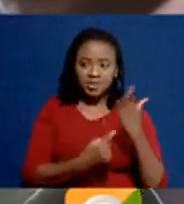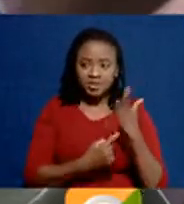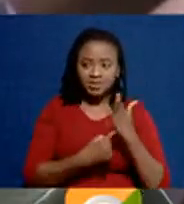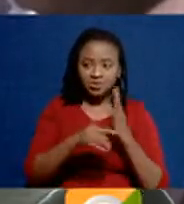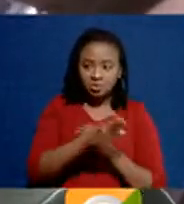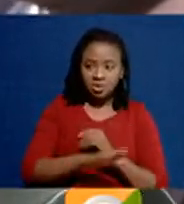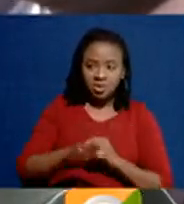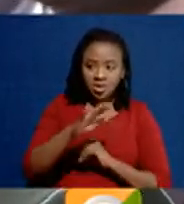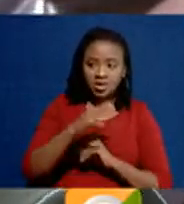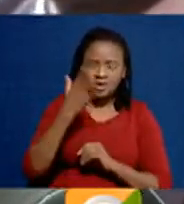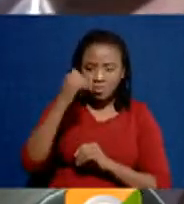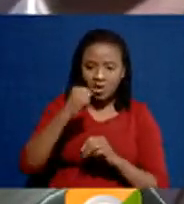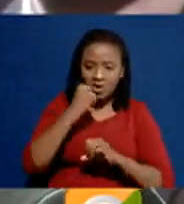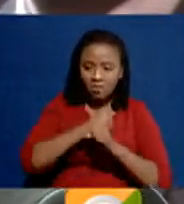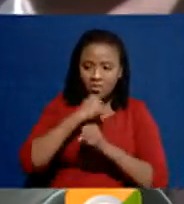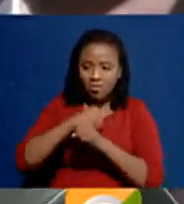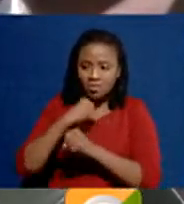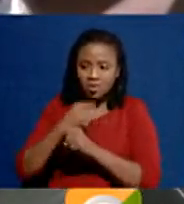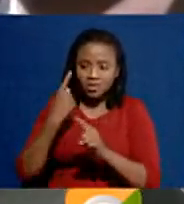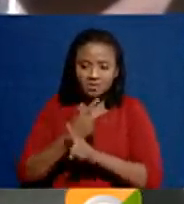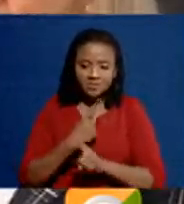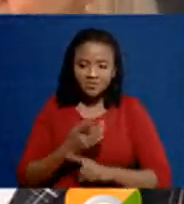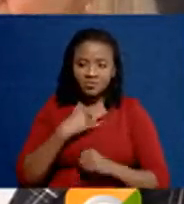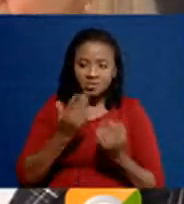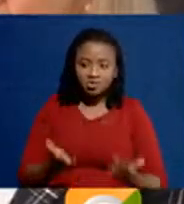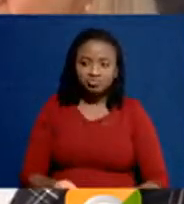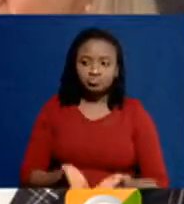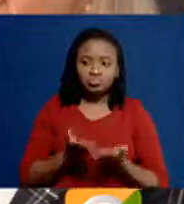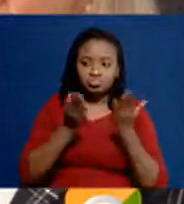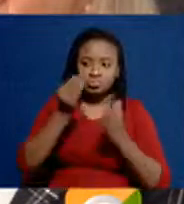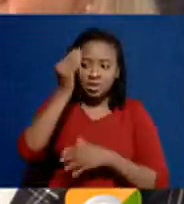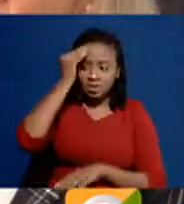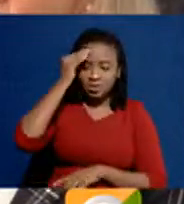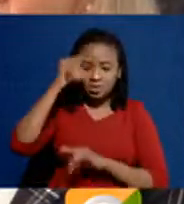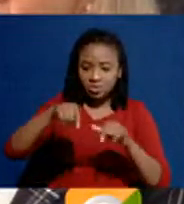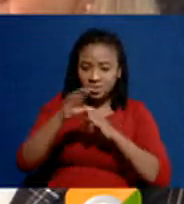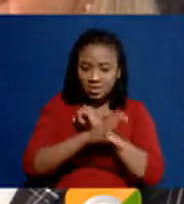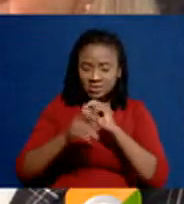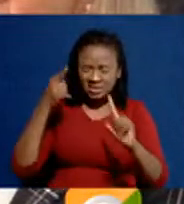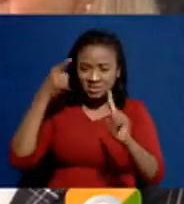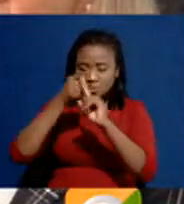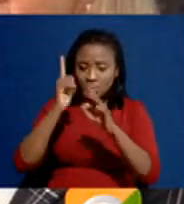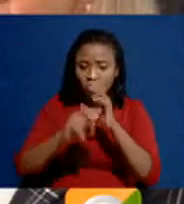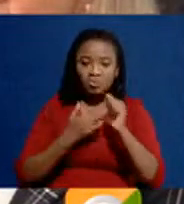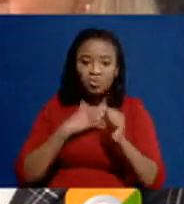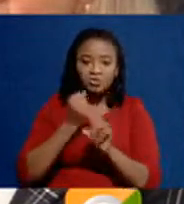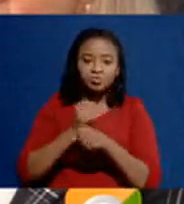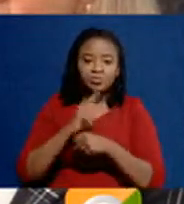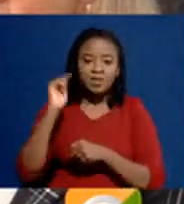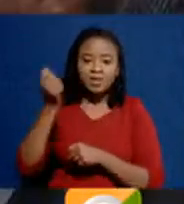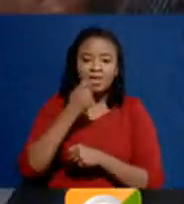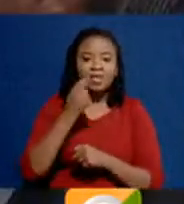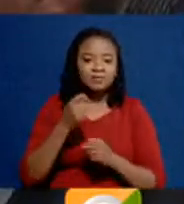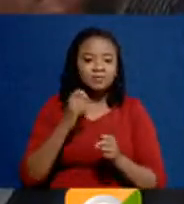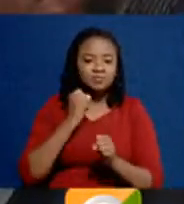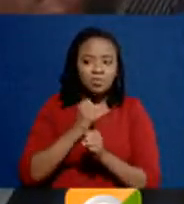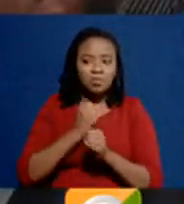adding that efforts to strengthen education in the country are meant to enhance Kenya's human capital.